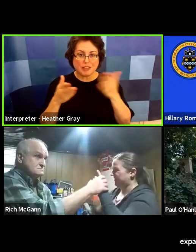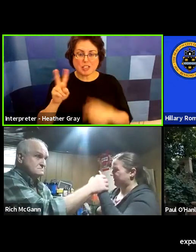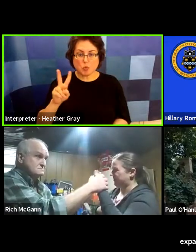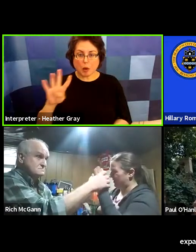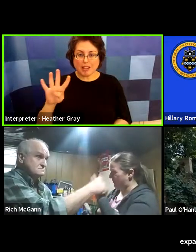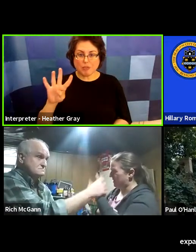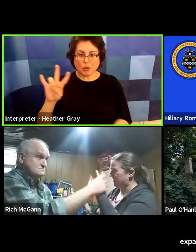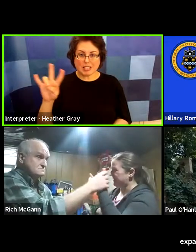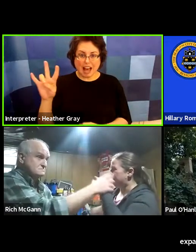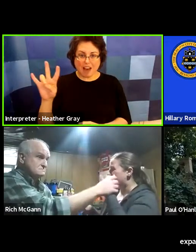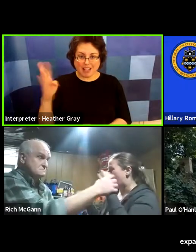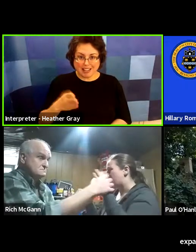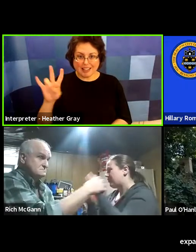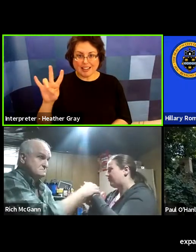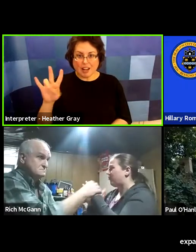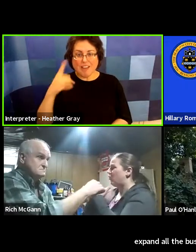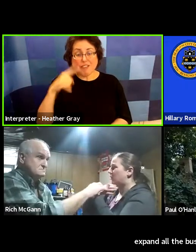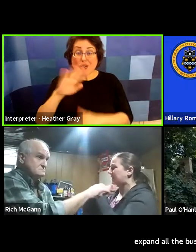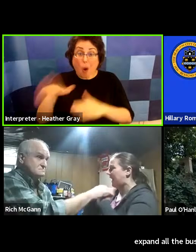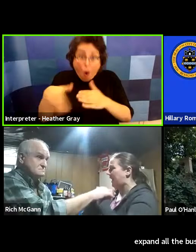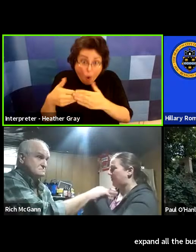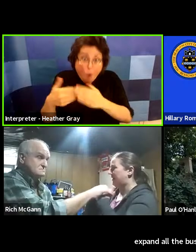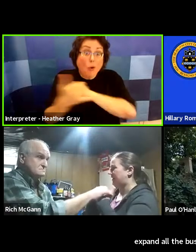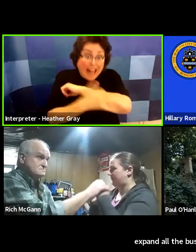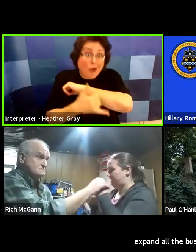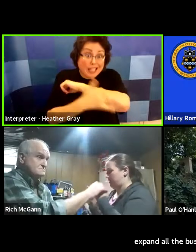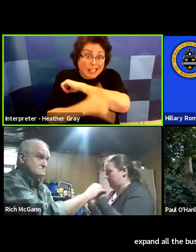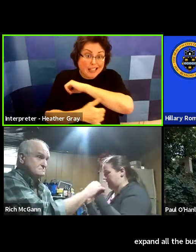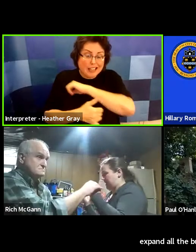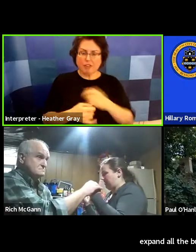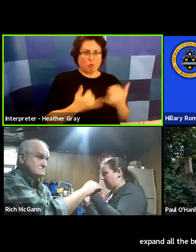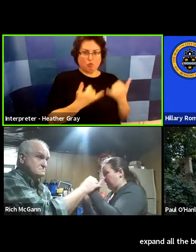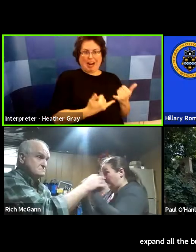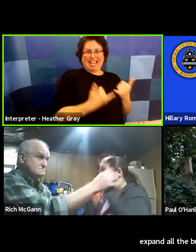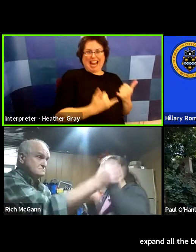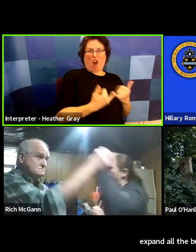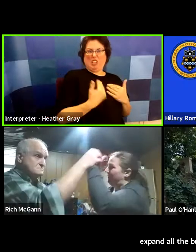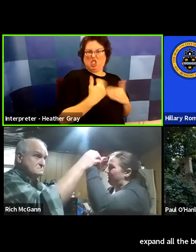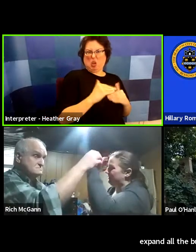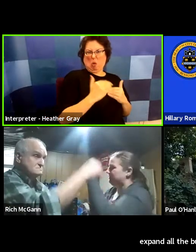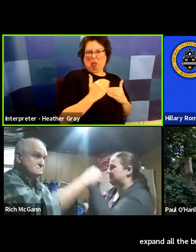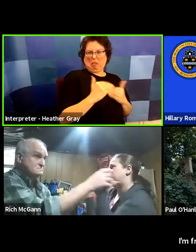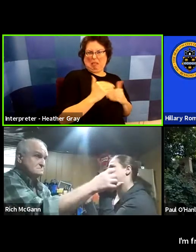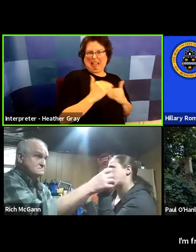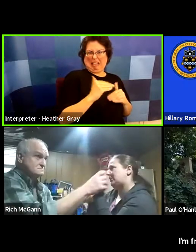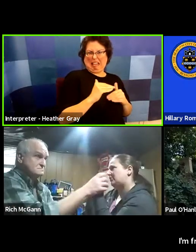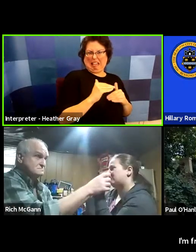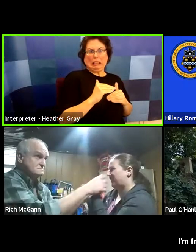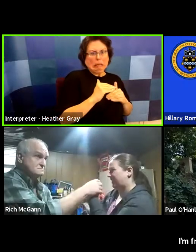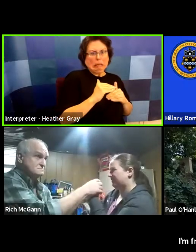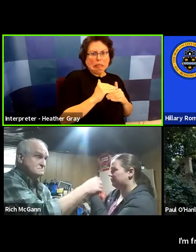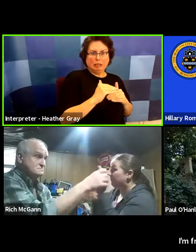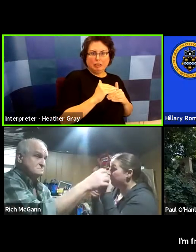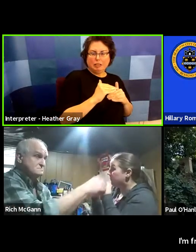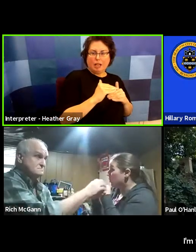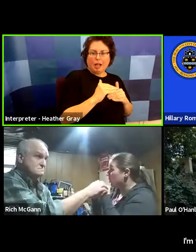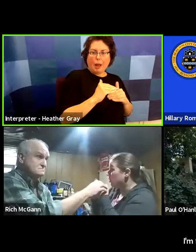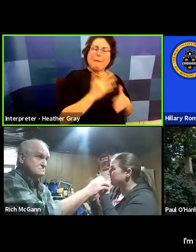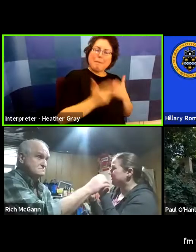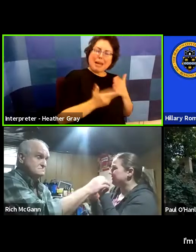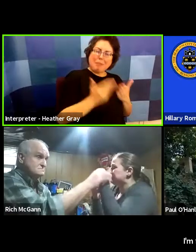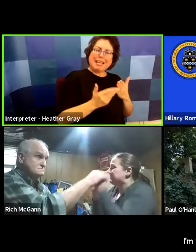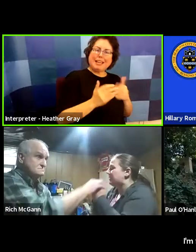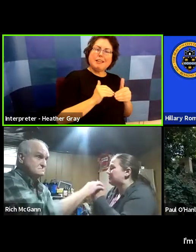county from where we are right now. And that the first incremental step might